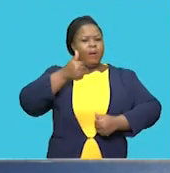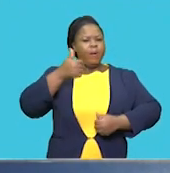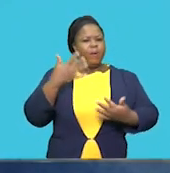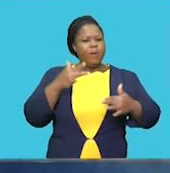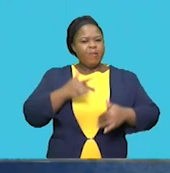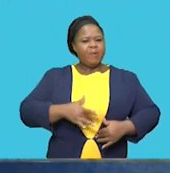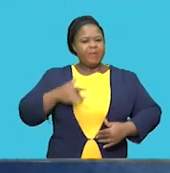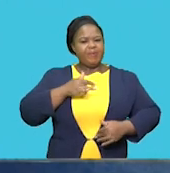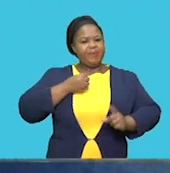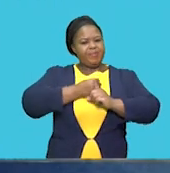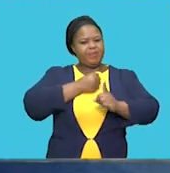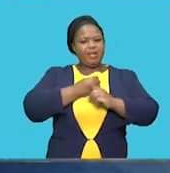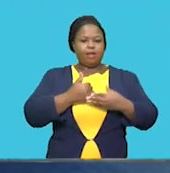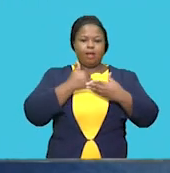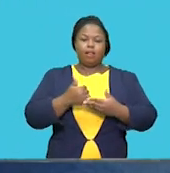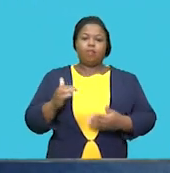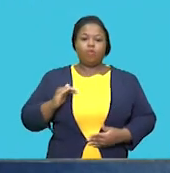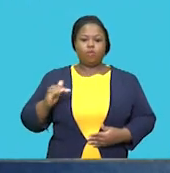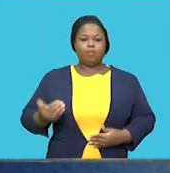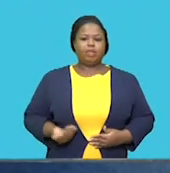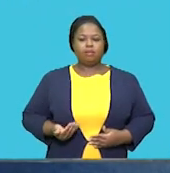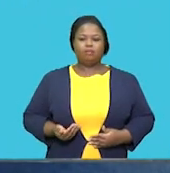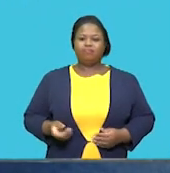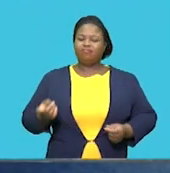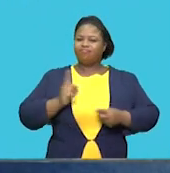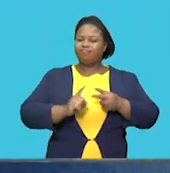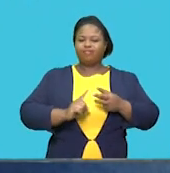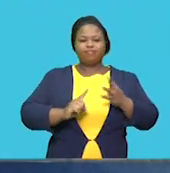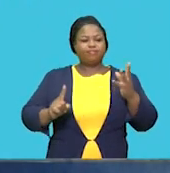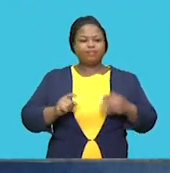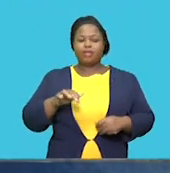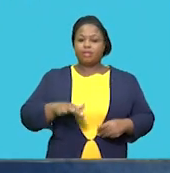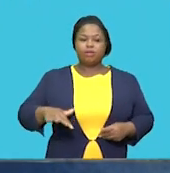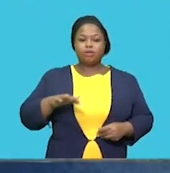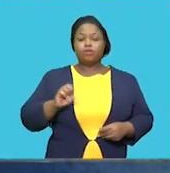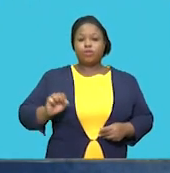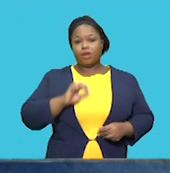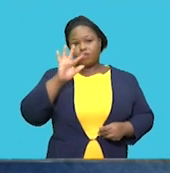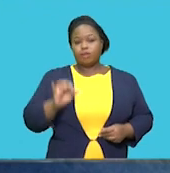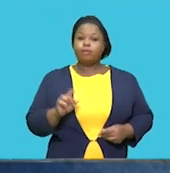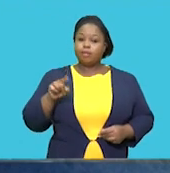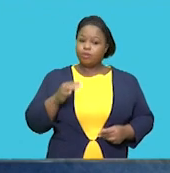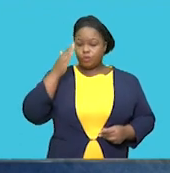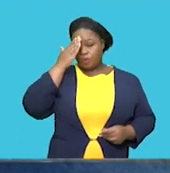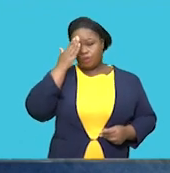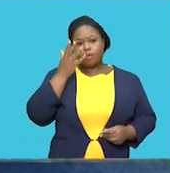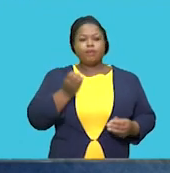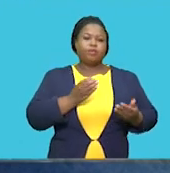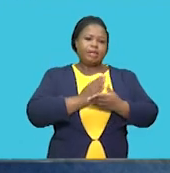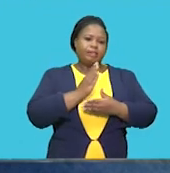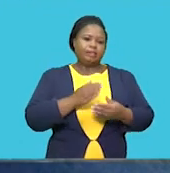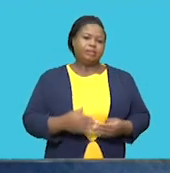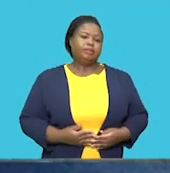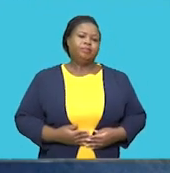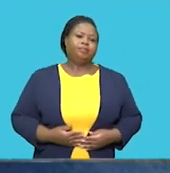who assisted women in all corners of South Africa to be able to know that they have rights.